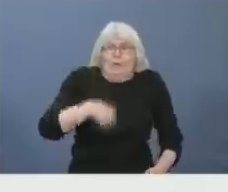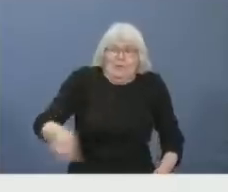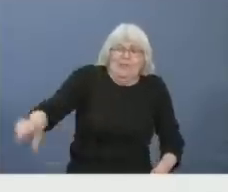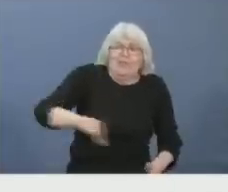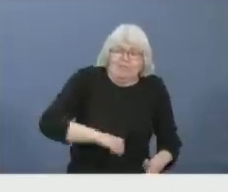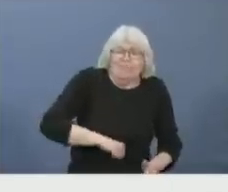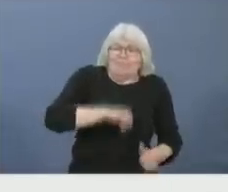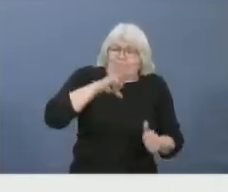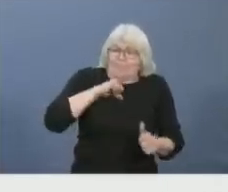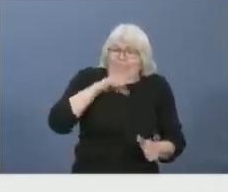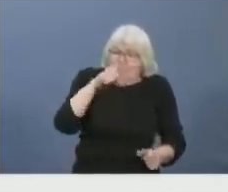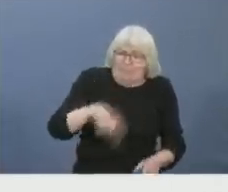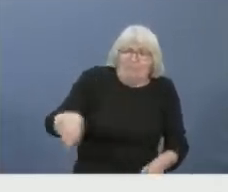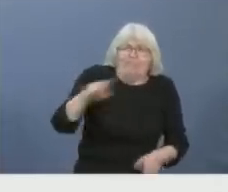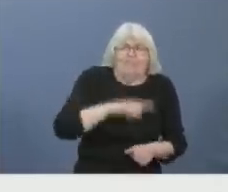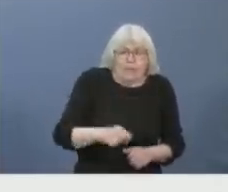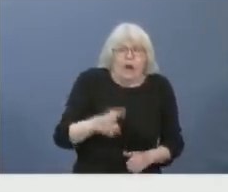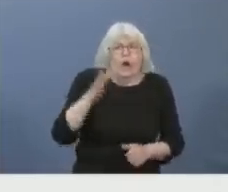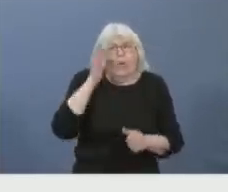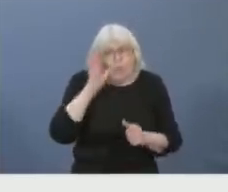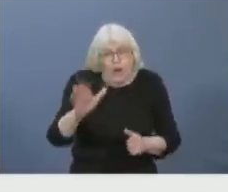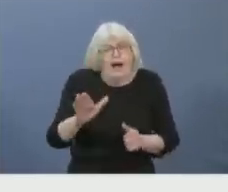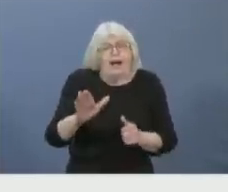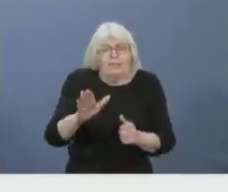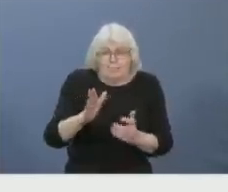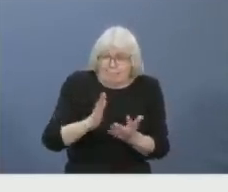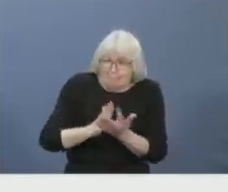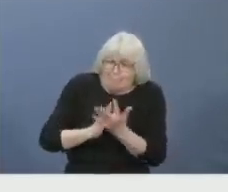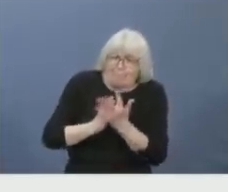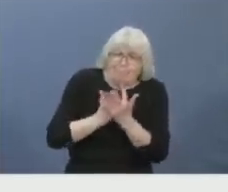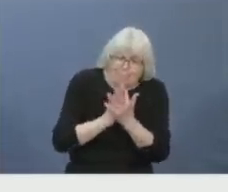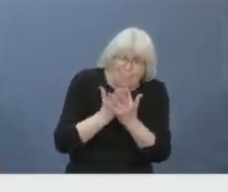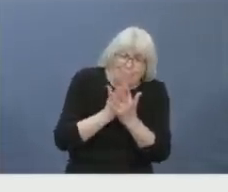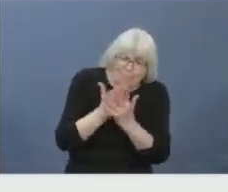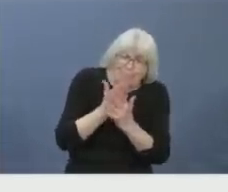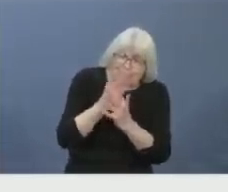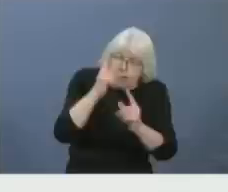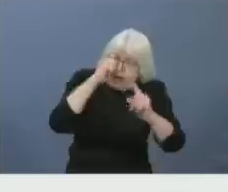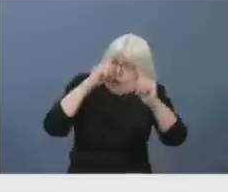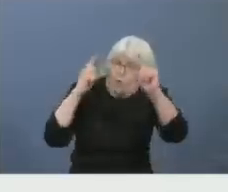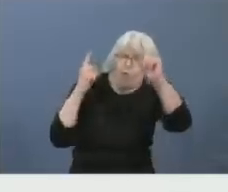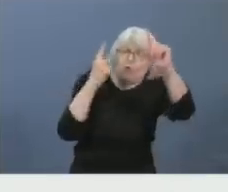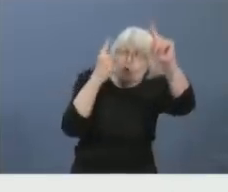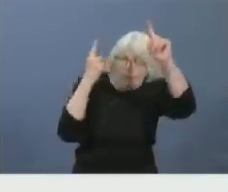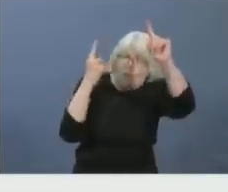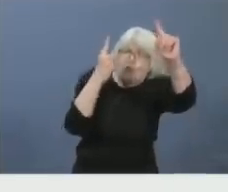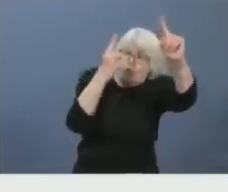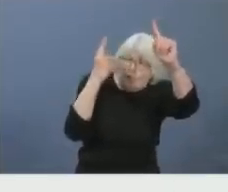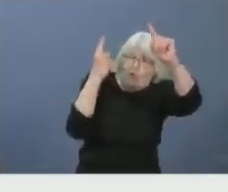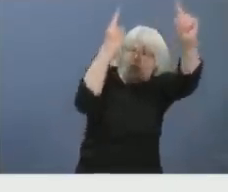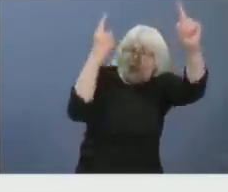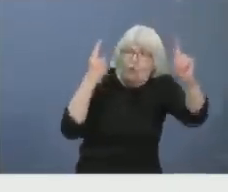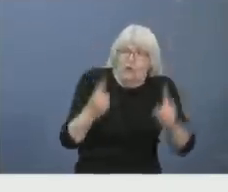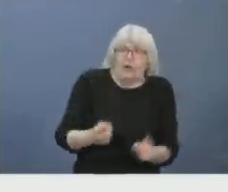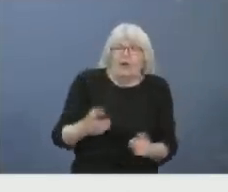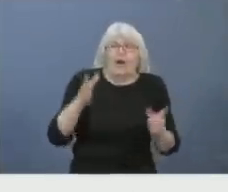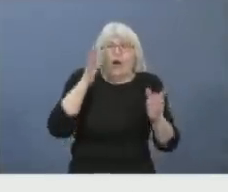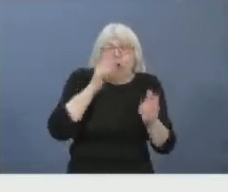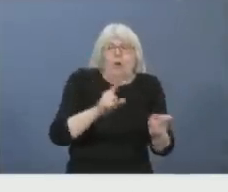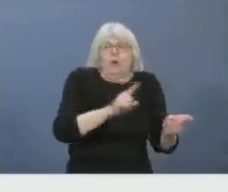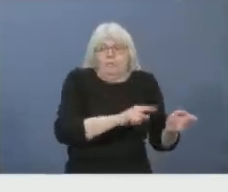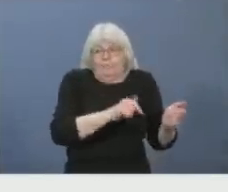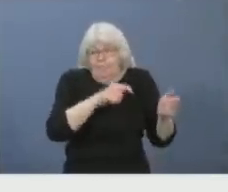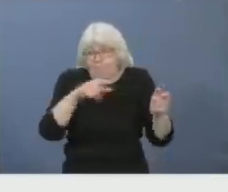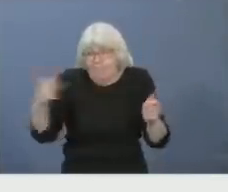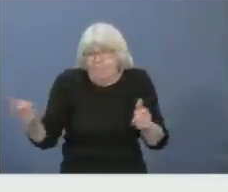will get through this. It's going to be a long road, but we will definitely get through this. I'll now turn things over to our officials who will provide an update on